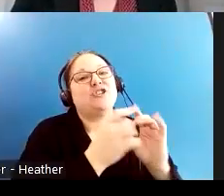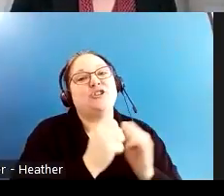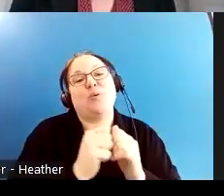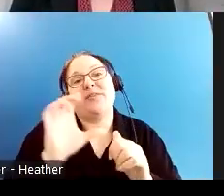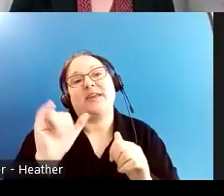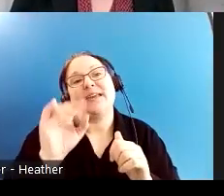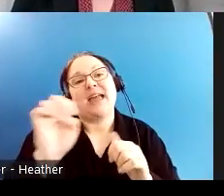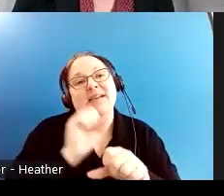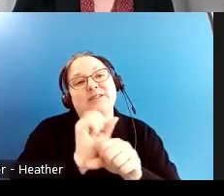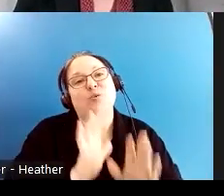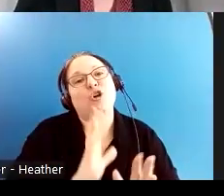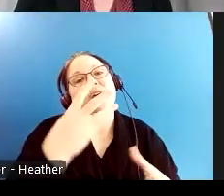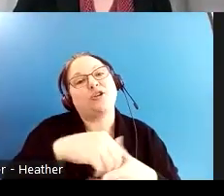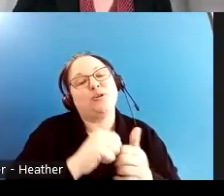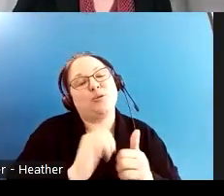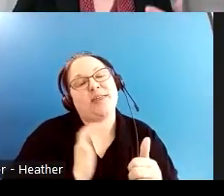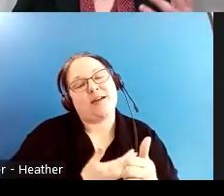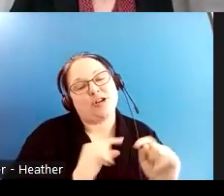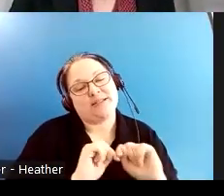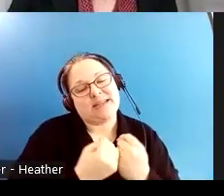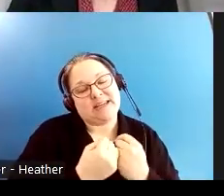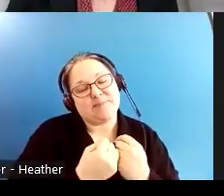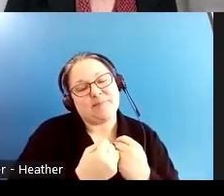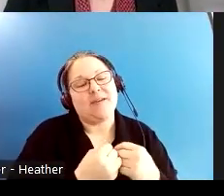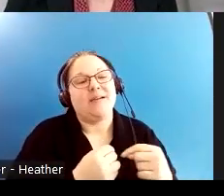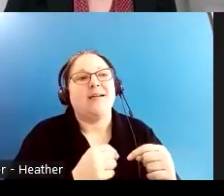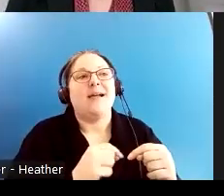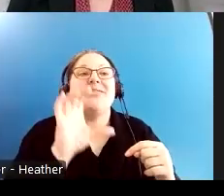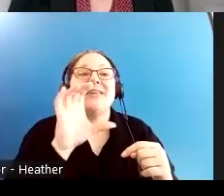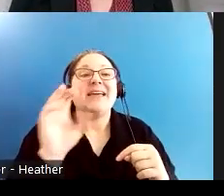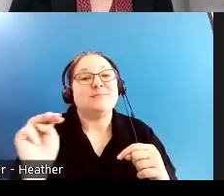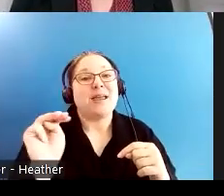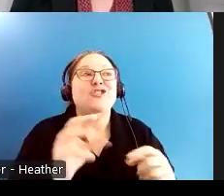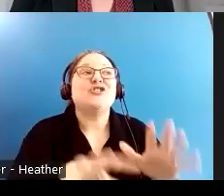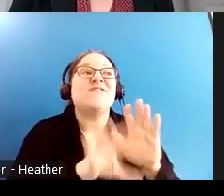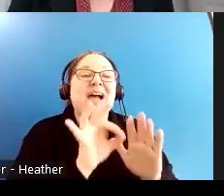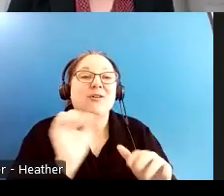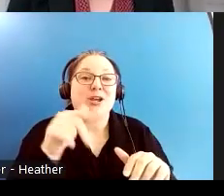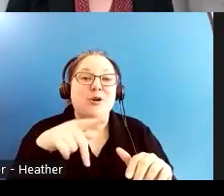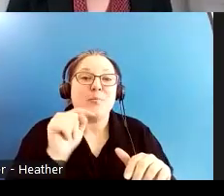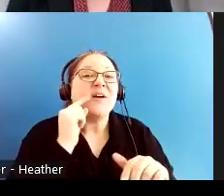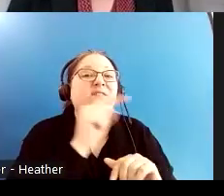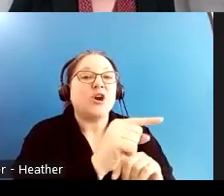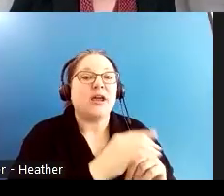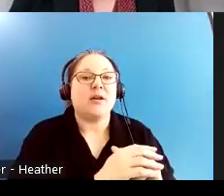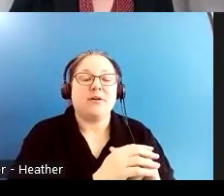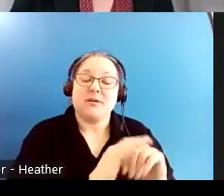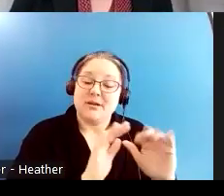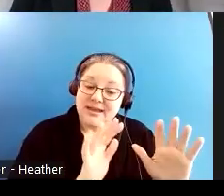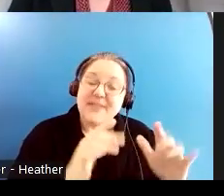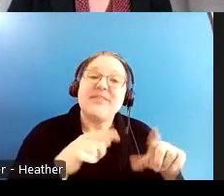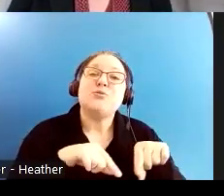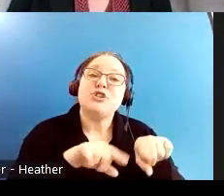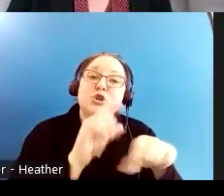our team, Teresa, who managed to get him an apartment. And this was huge for him. This was also during COVID.